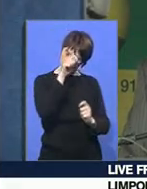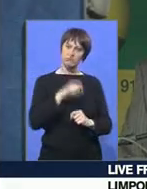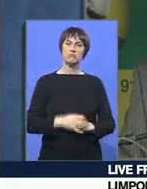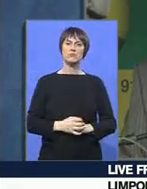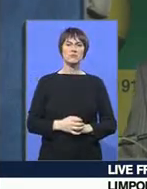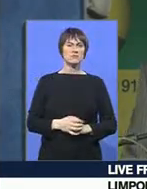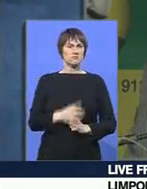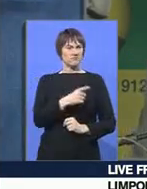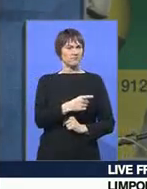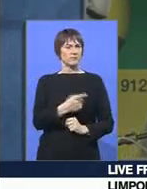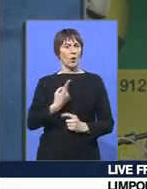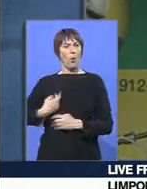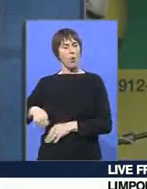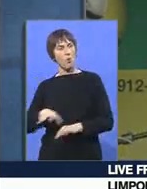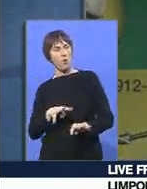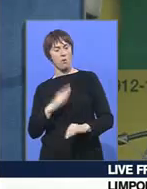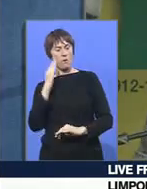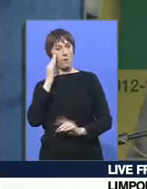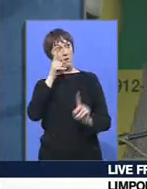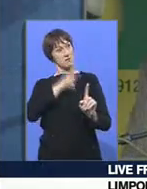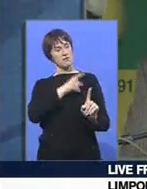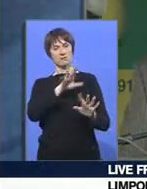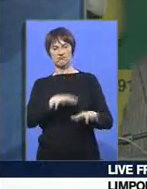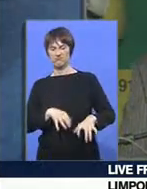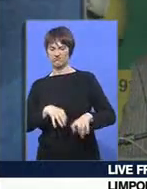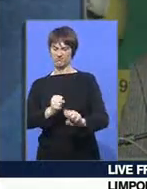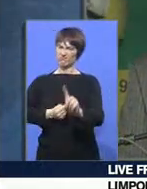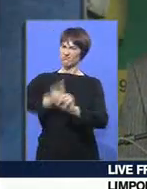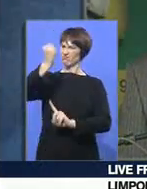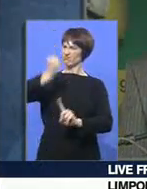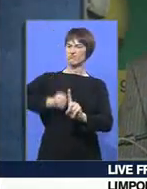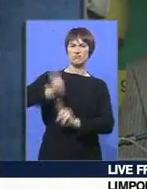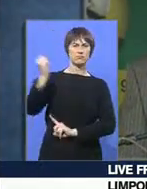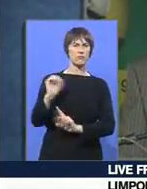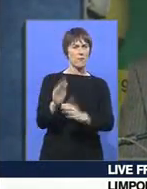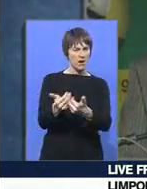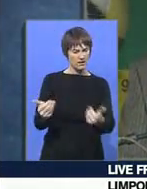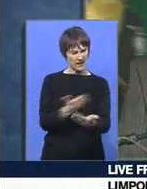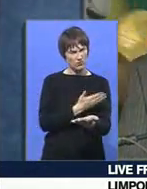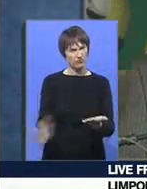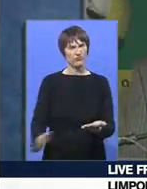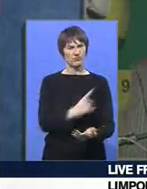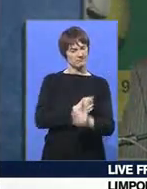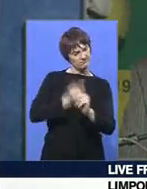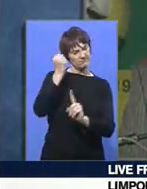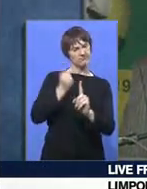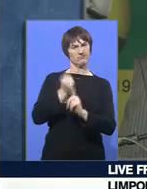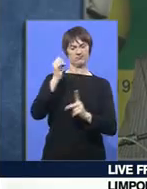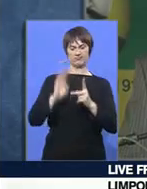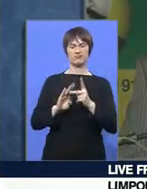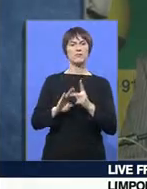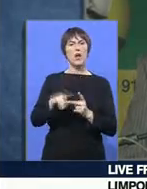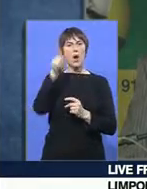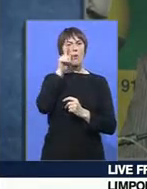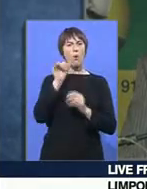the triumph of South Africans over apartheid and colonialism, and Madiba, the